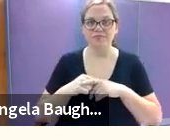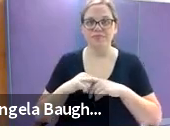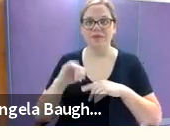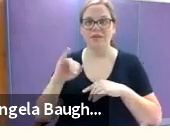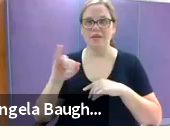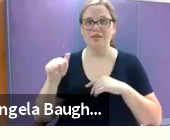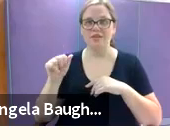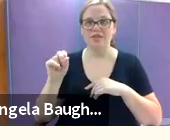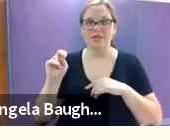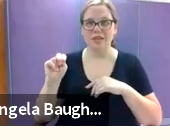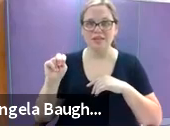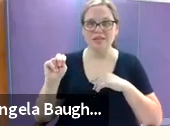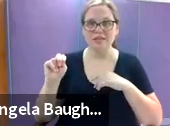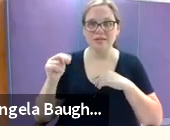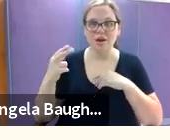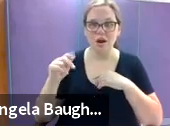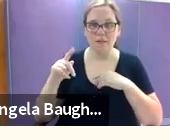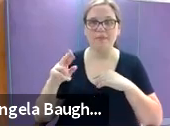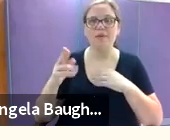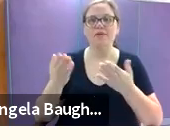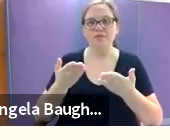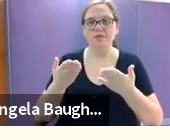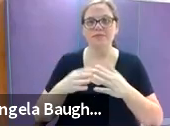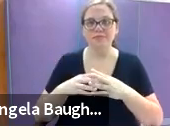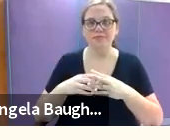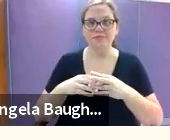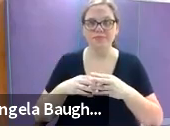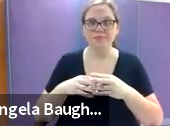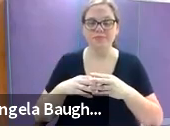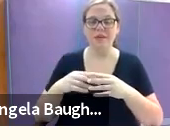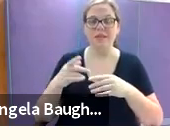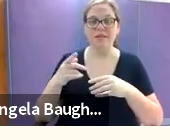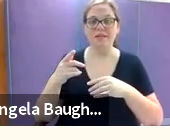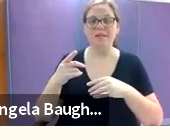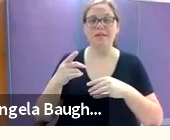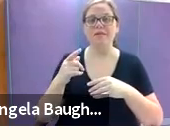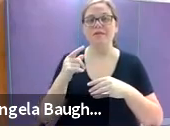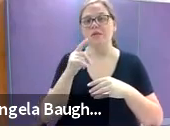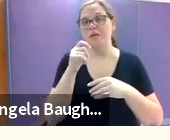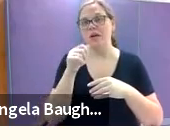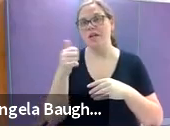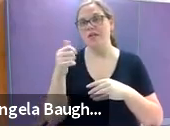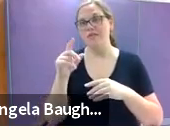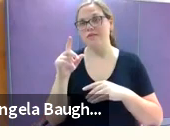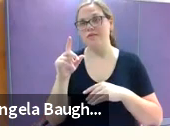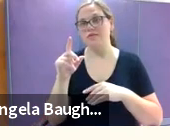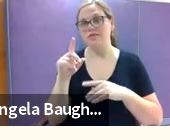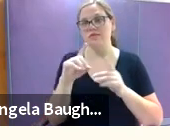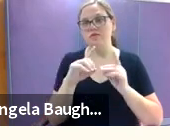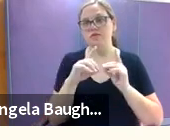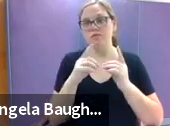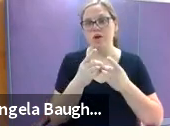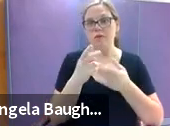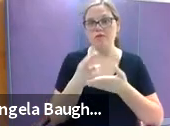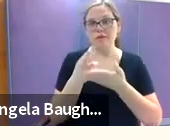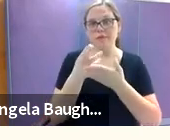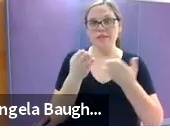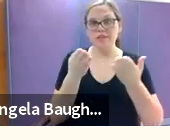Jason Harper. Present. And then I have the following here from the Department of